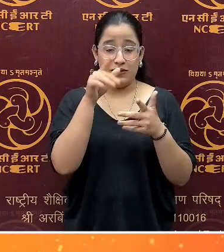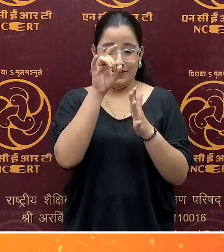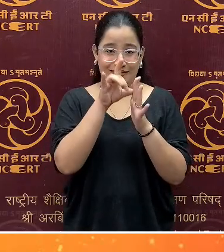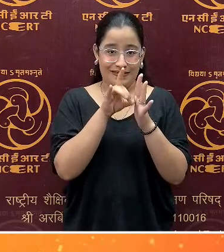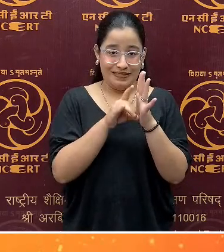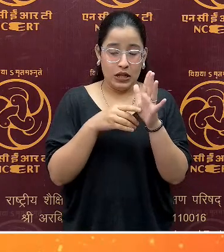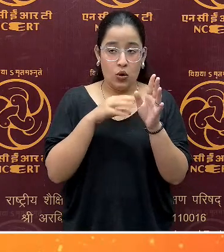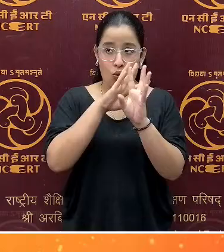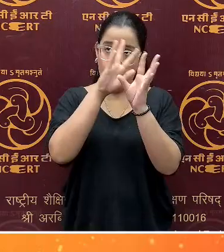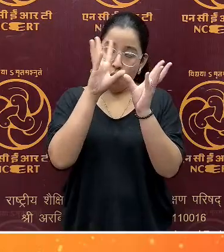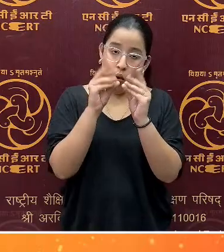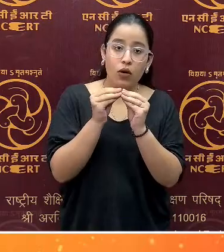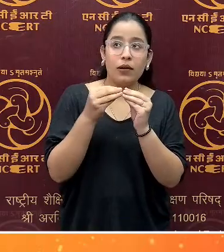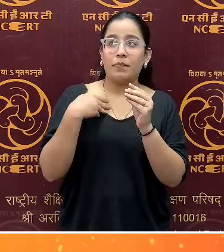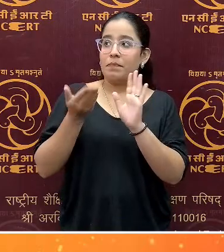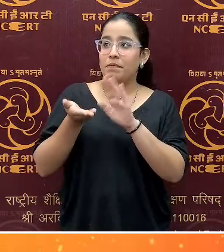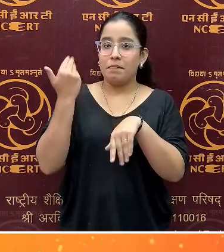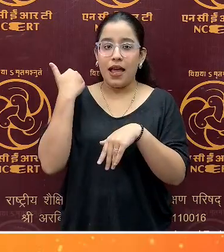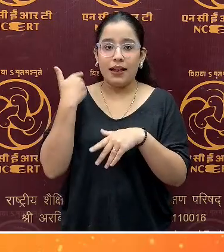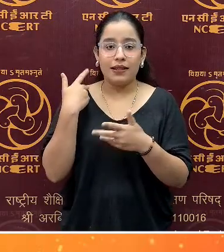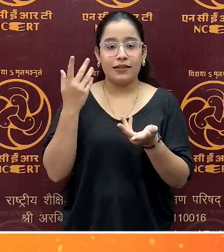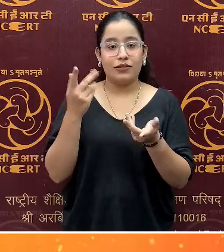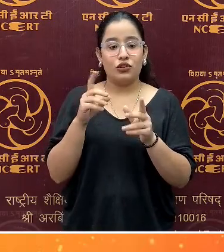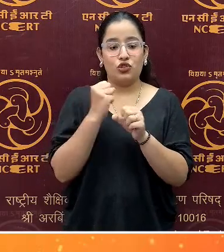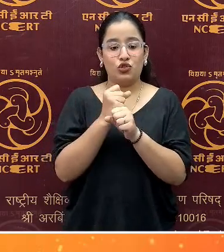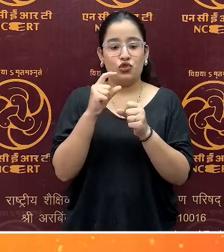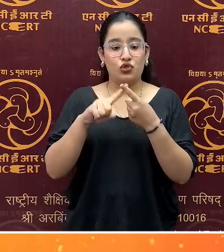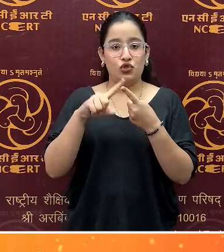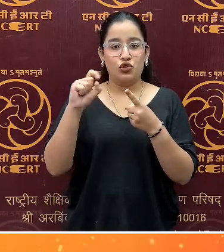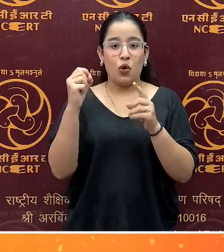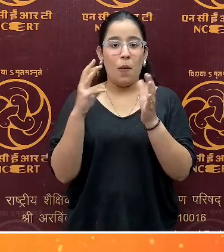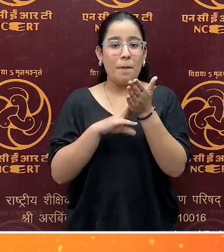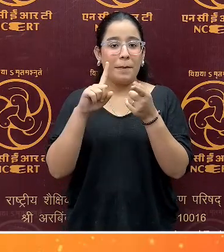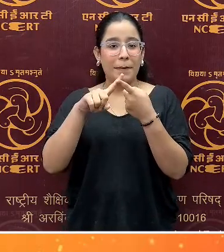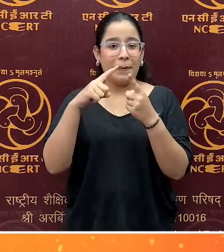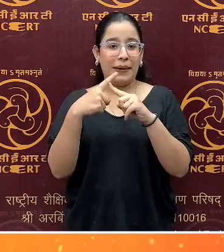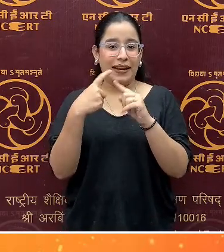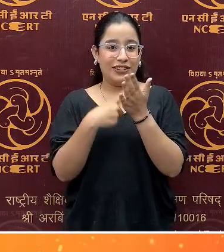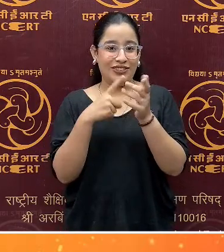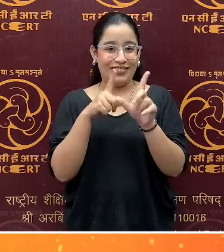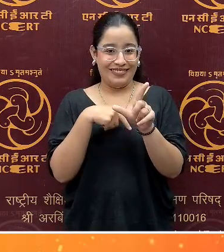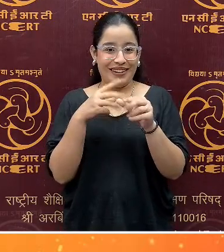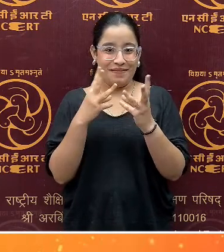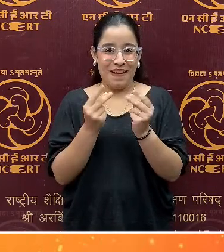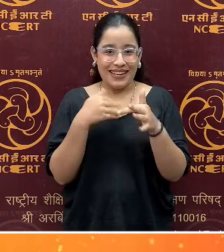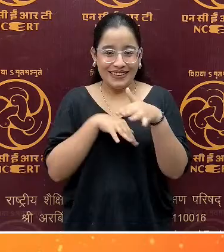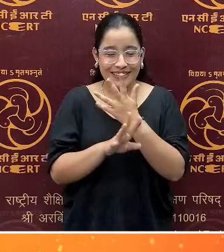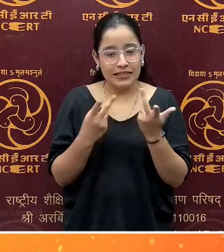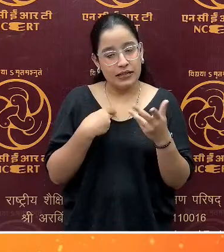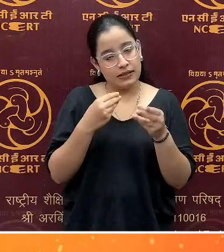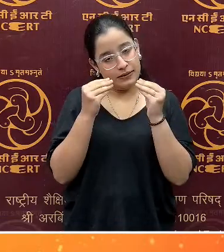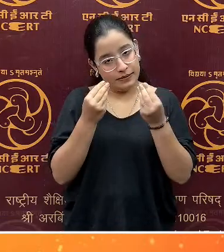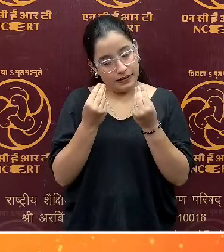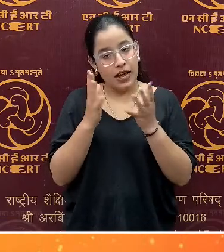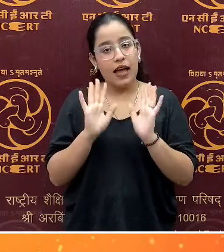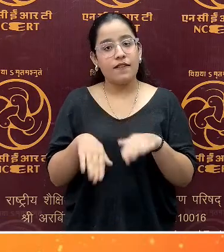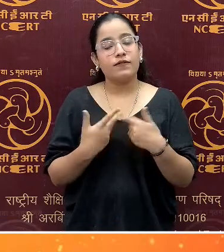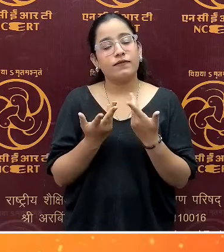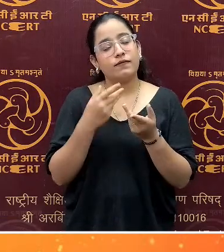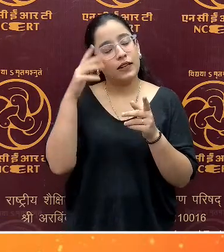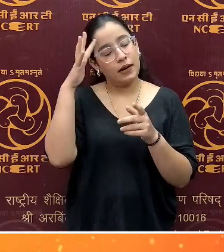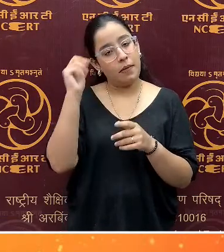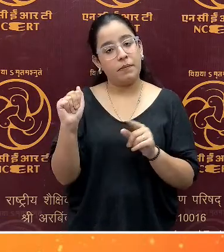to recollect what you have studied in geometry. Okay? Ji. Now we move on to the